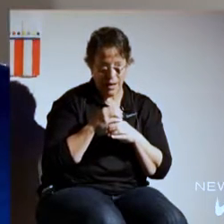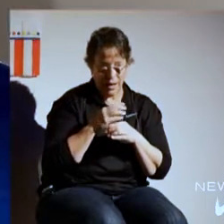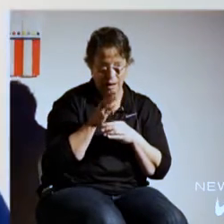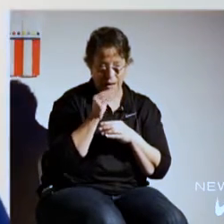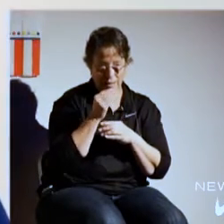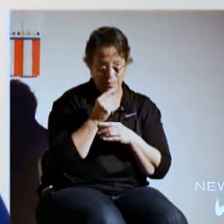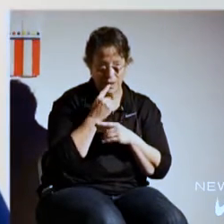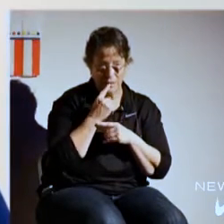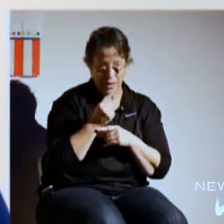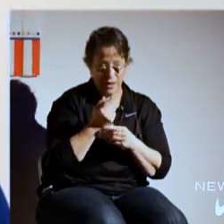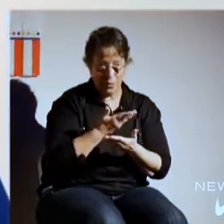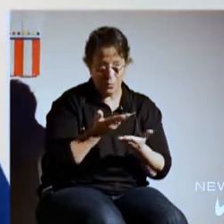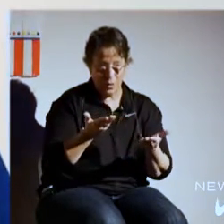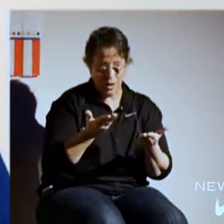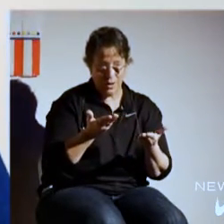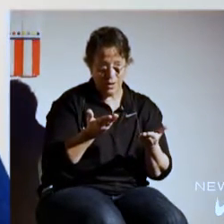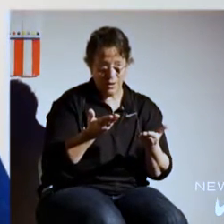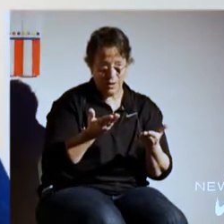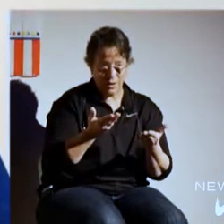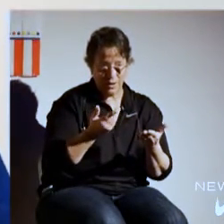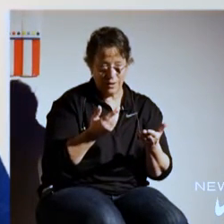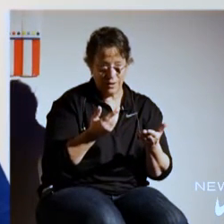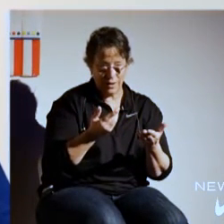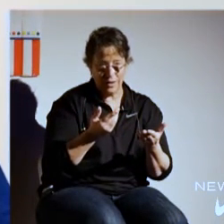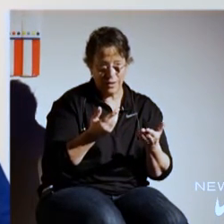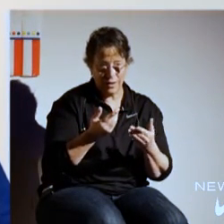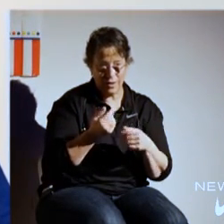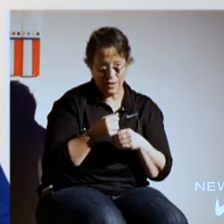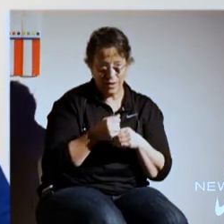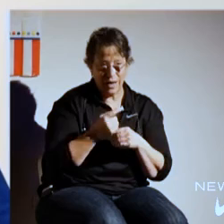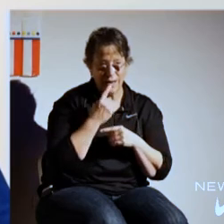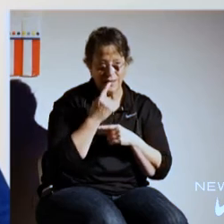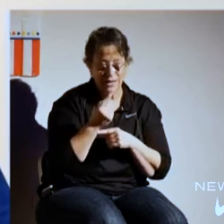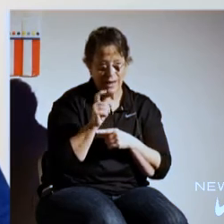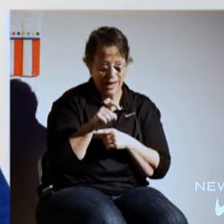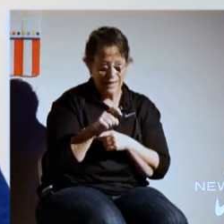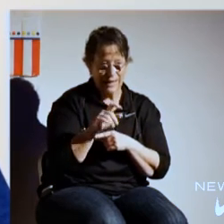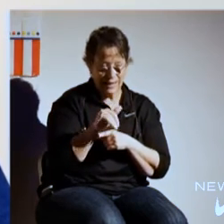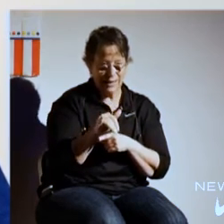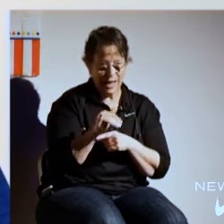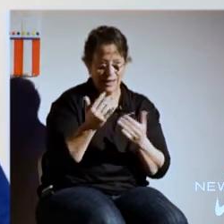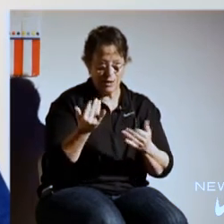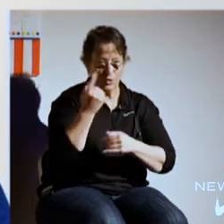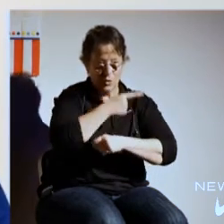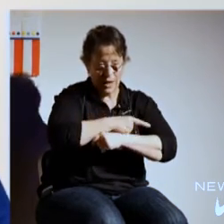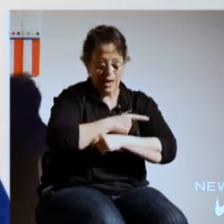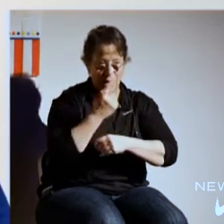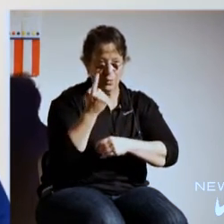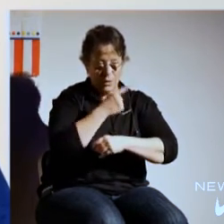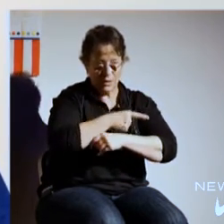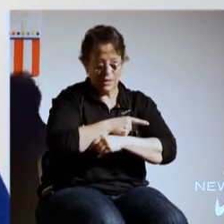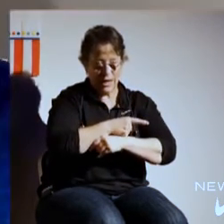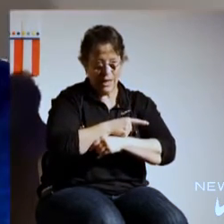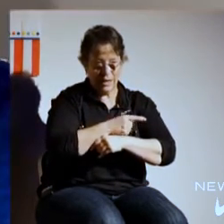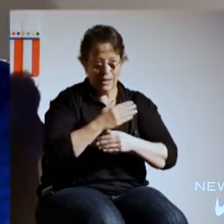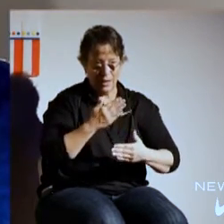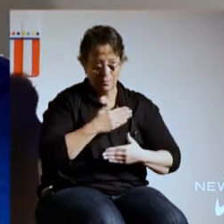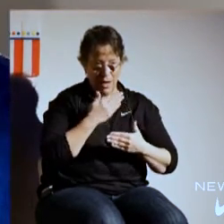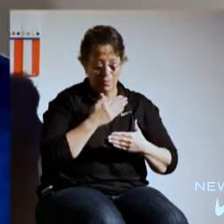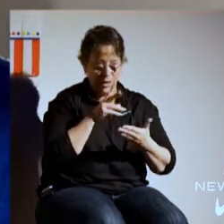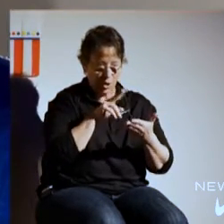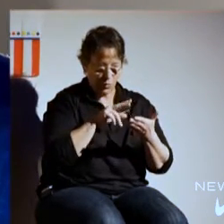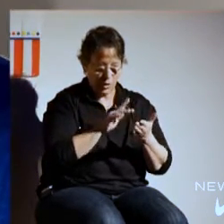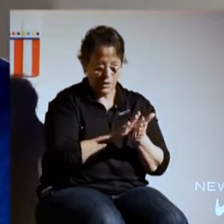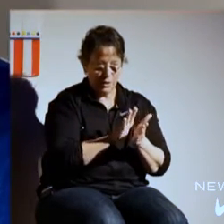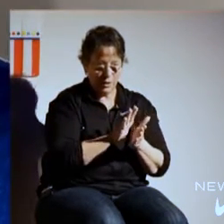just broke down. And he said, today was the day. And, you know, we rejoiced and were able to get him a Bible. A